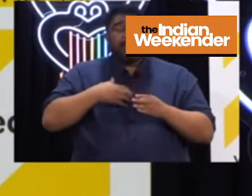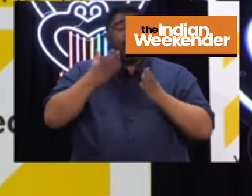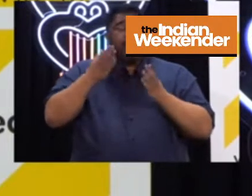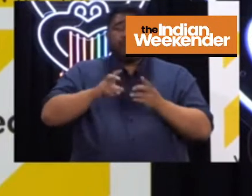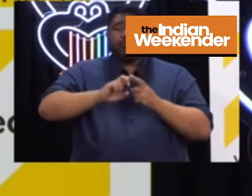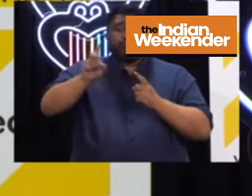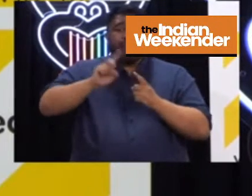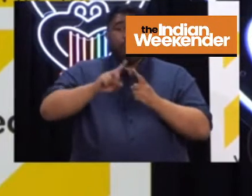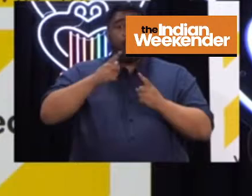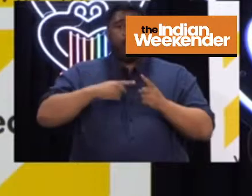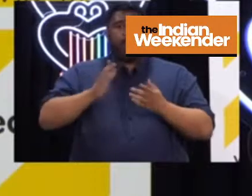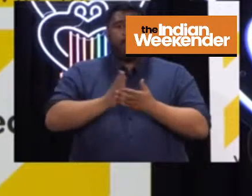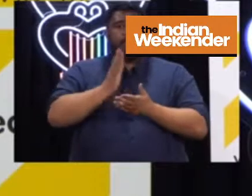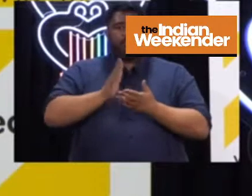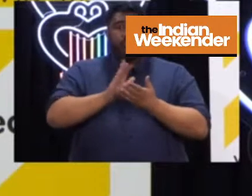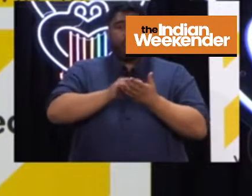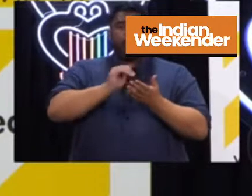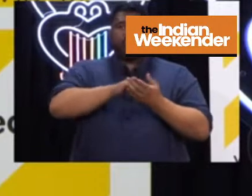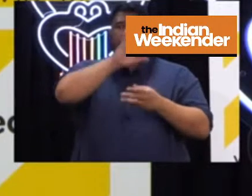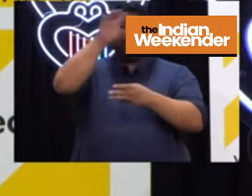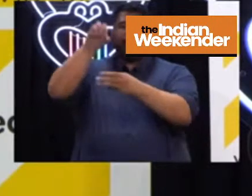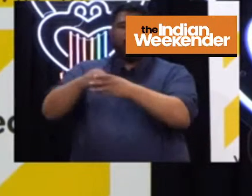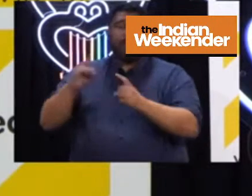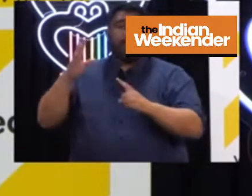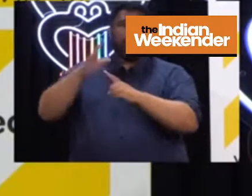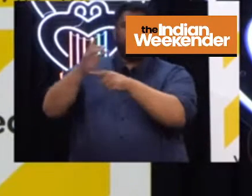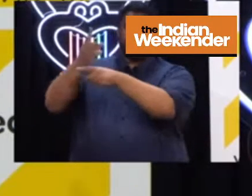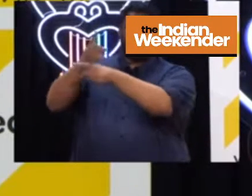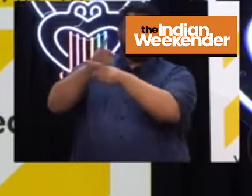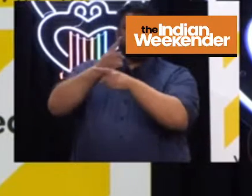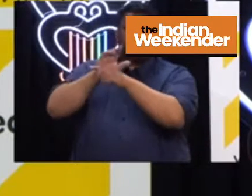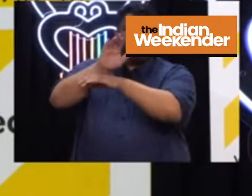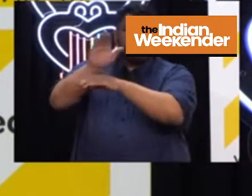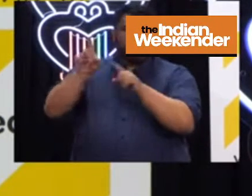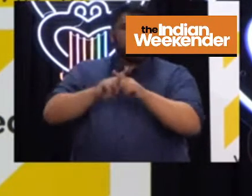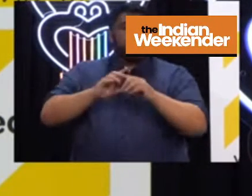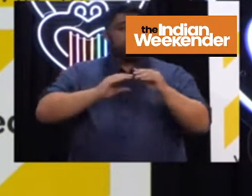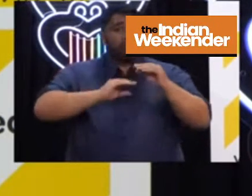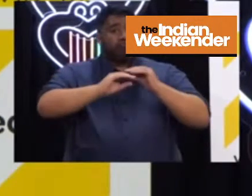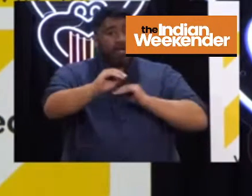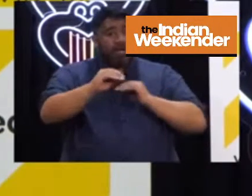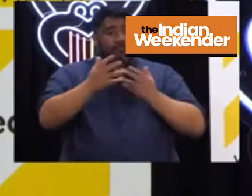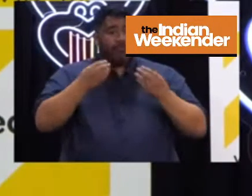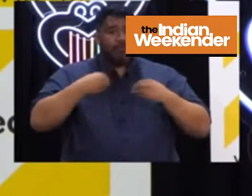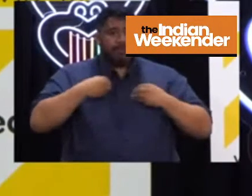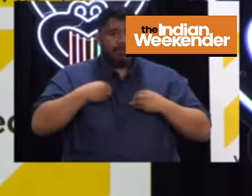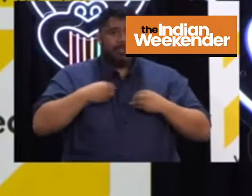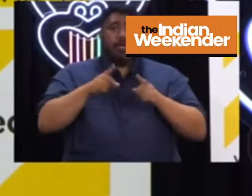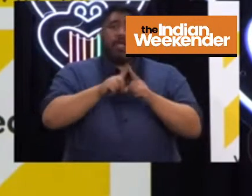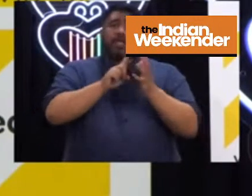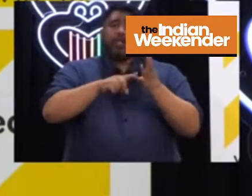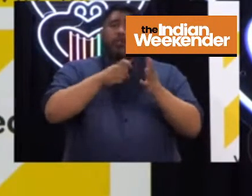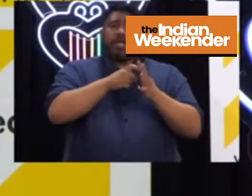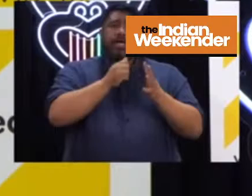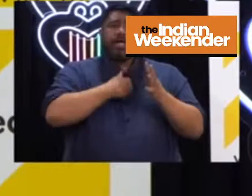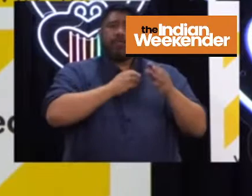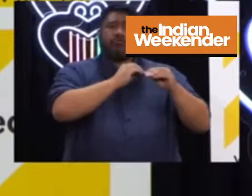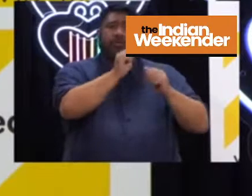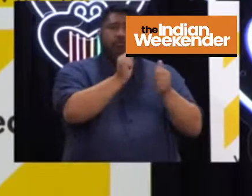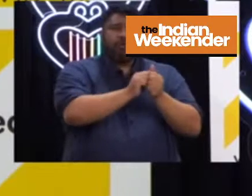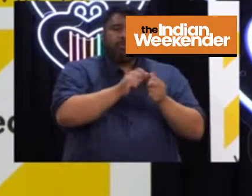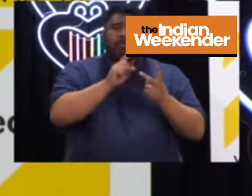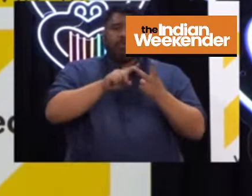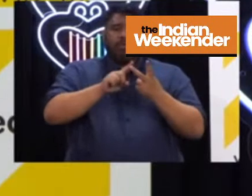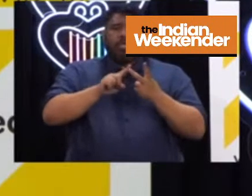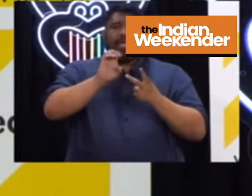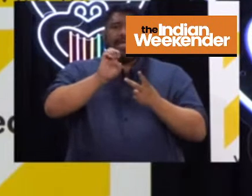ensure that New Zealand is represented in critical talks, like, for instance, trade talks for our UK trade agreement or our EU trade agreement, or,